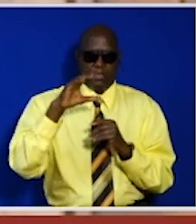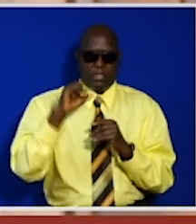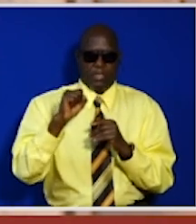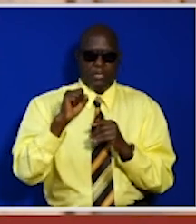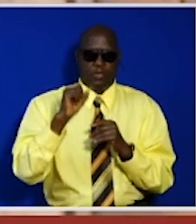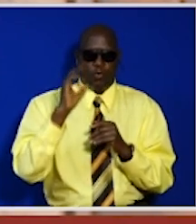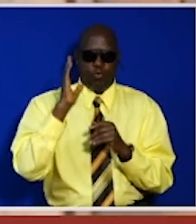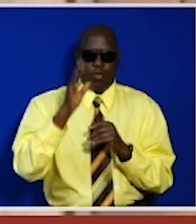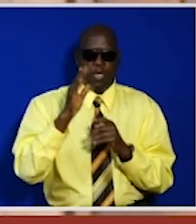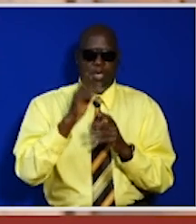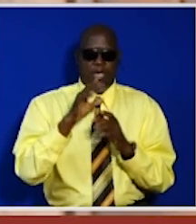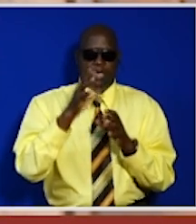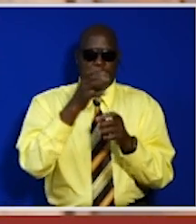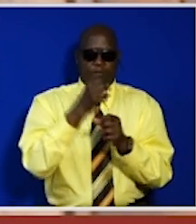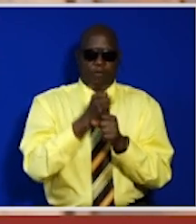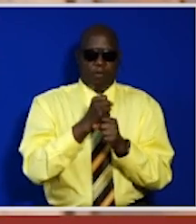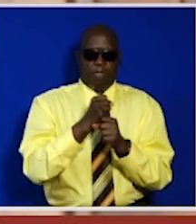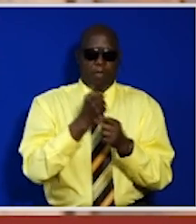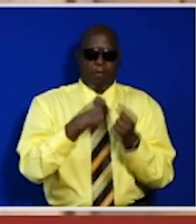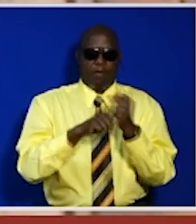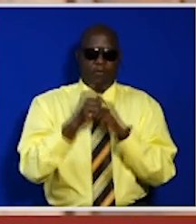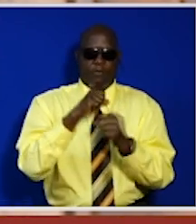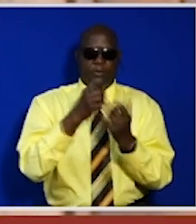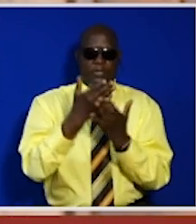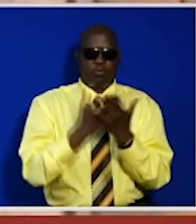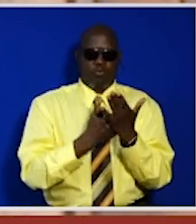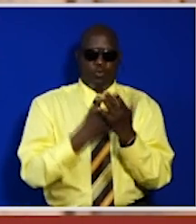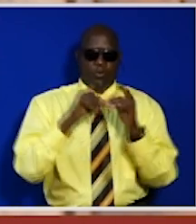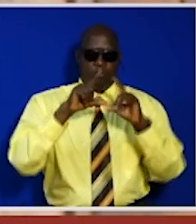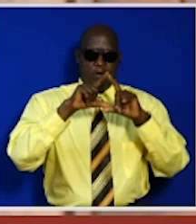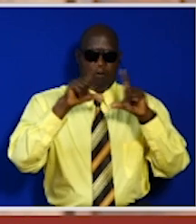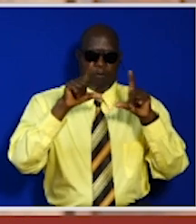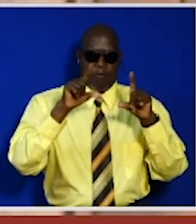receive a performance report card